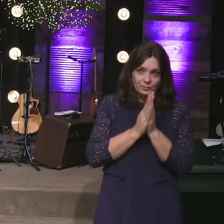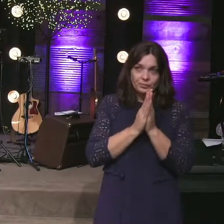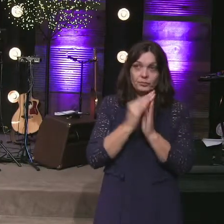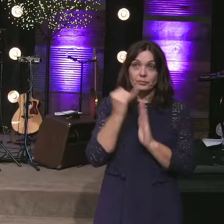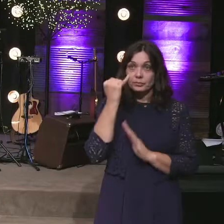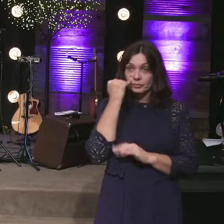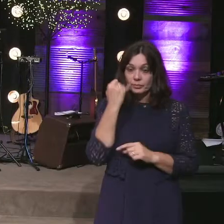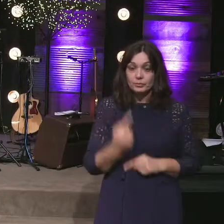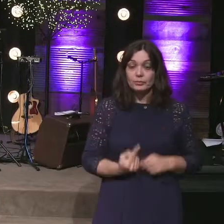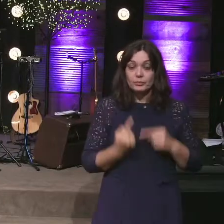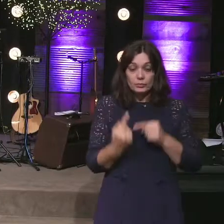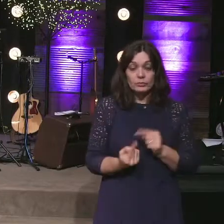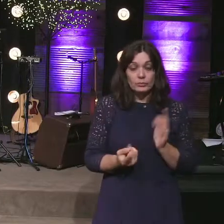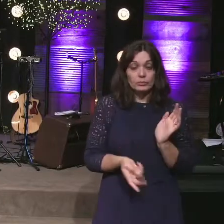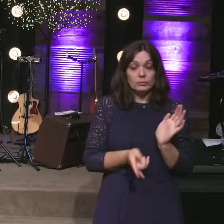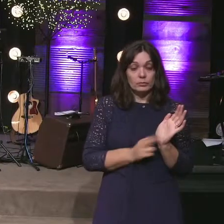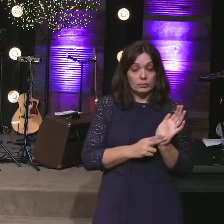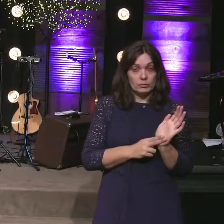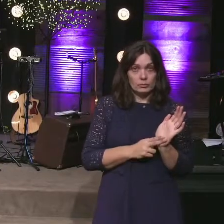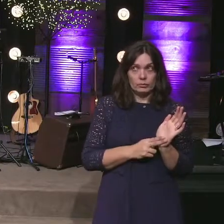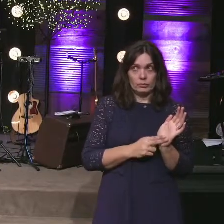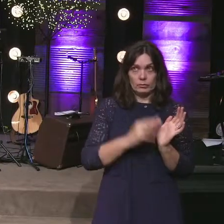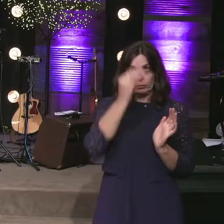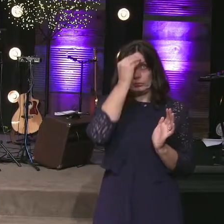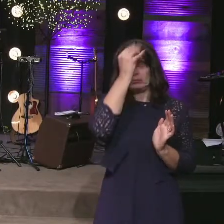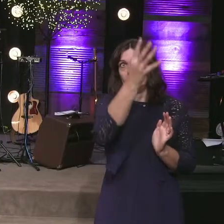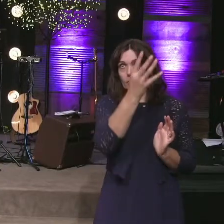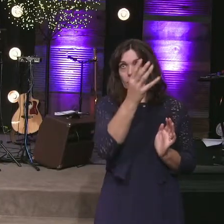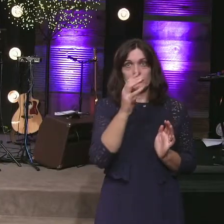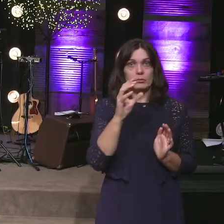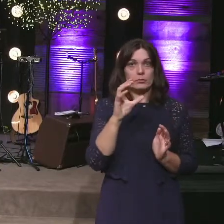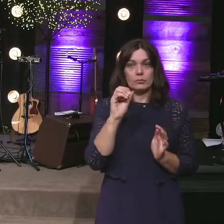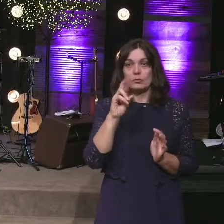that, let somebody know. Let Corey know